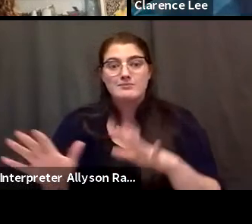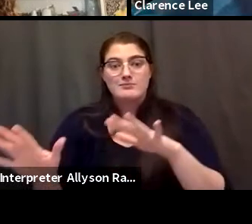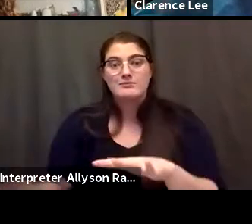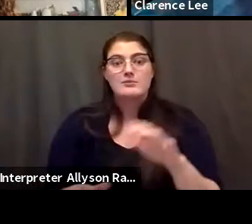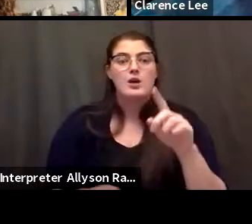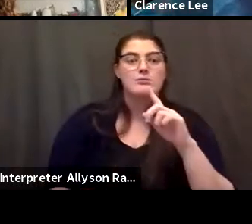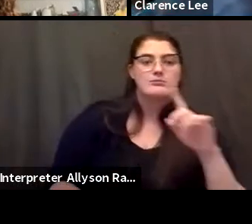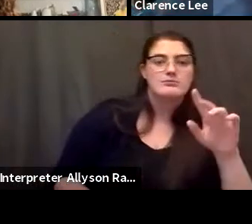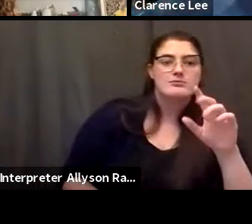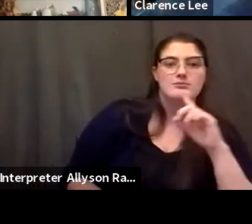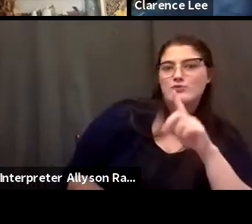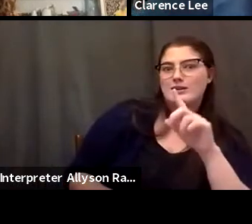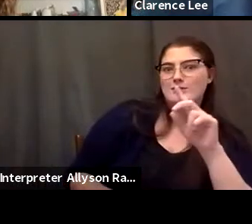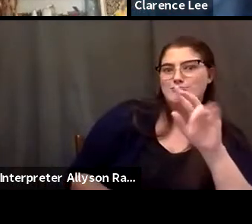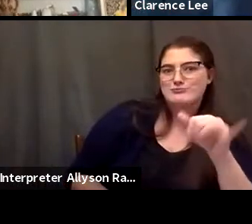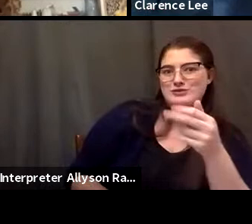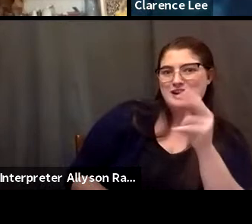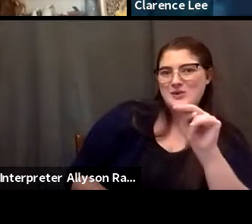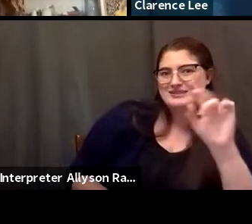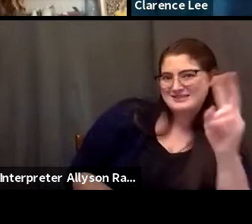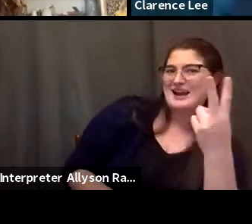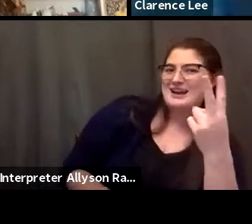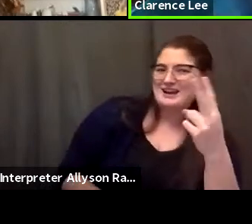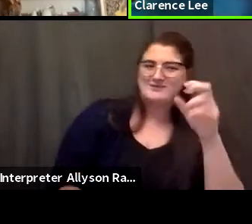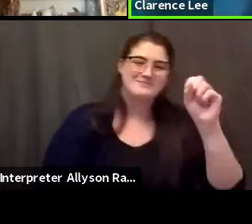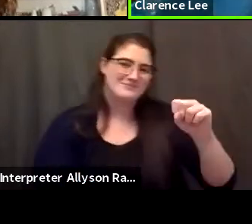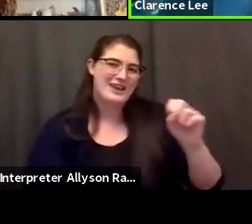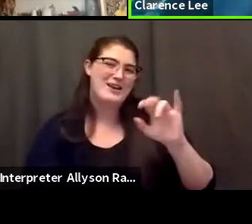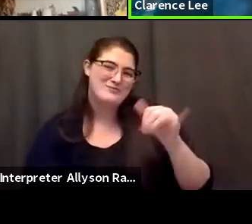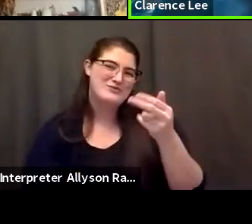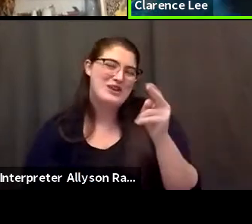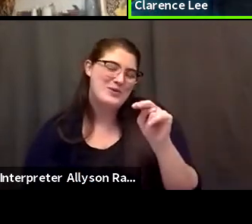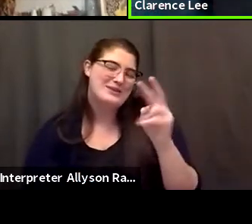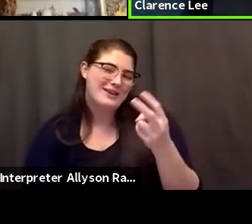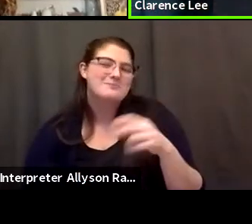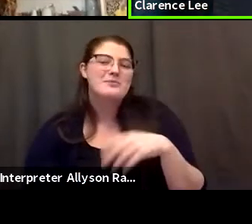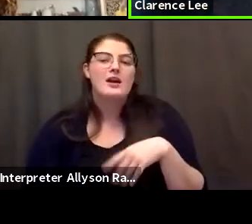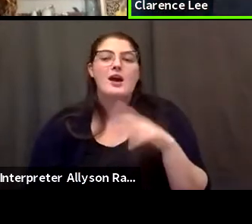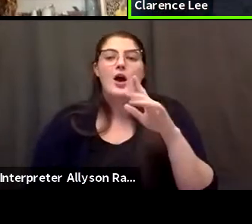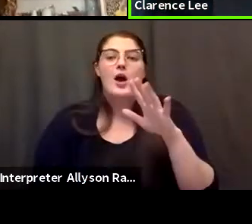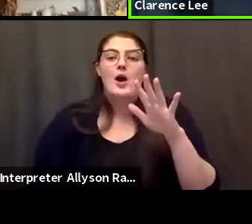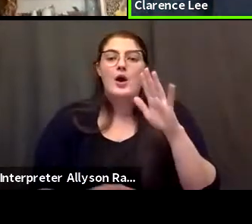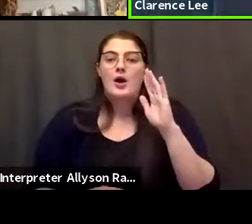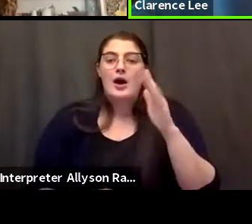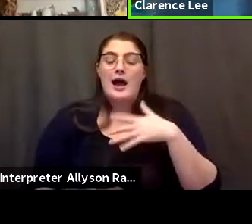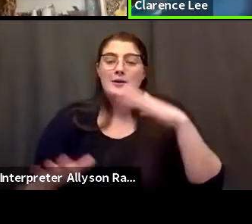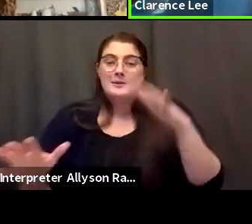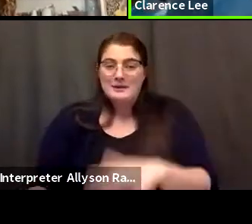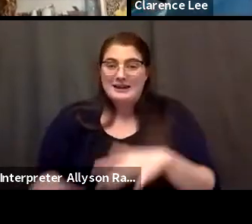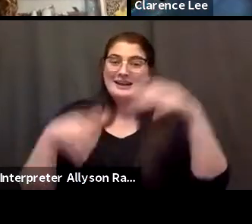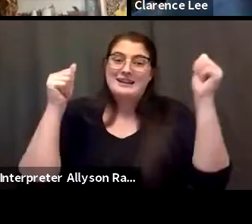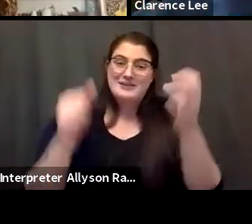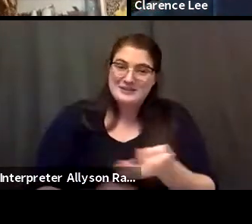January 2nd. January 2nd. Yeah. Well, I will be adjourning soon.